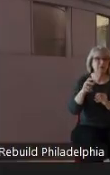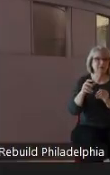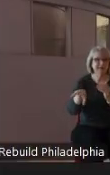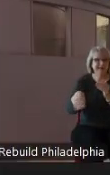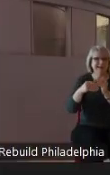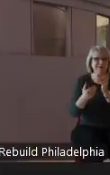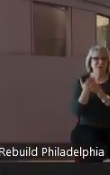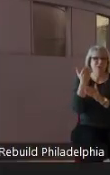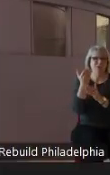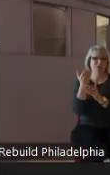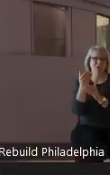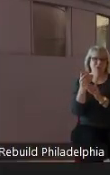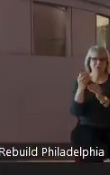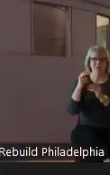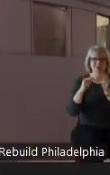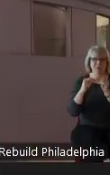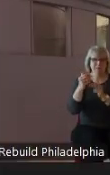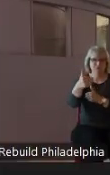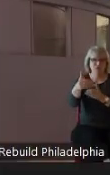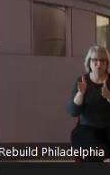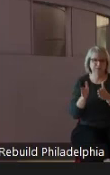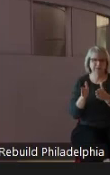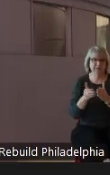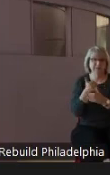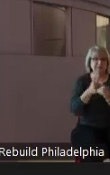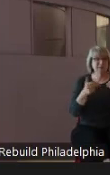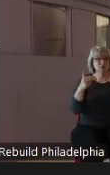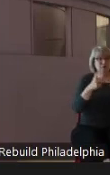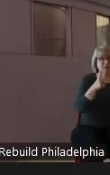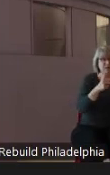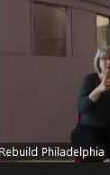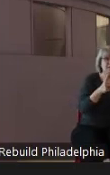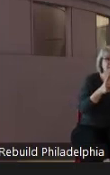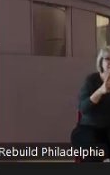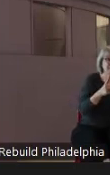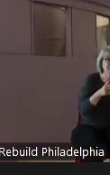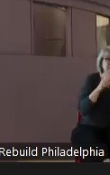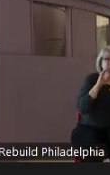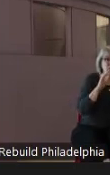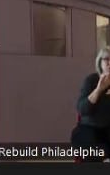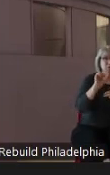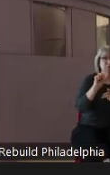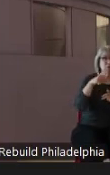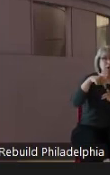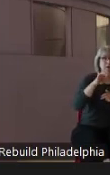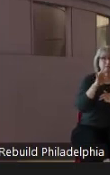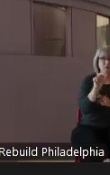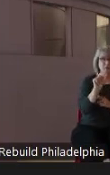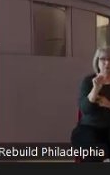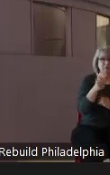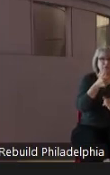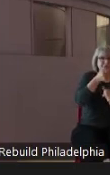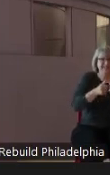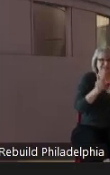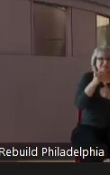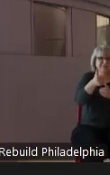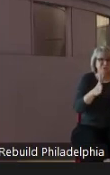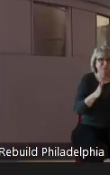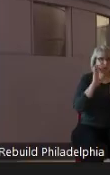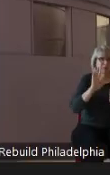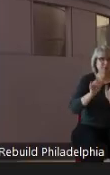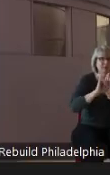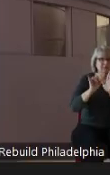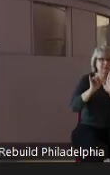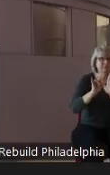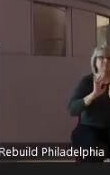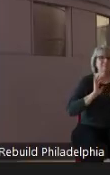in the new building. Each of the slides that I'll be talking over will show a square footage of each of the rooms. As